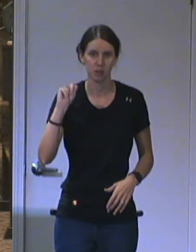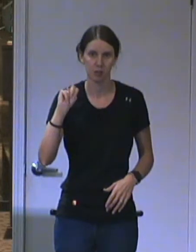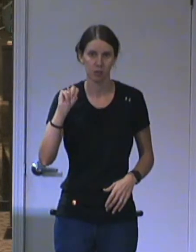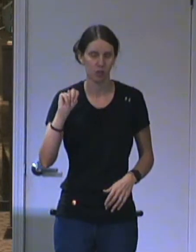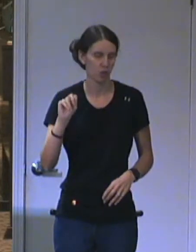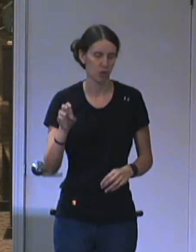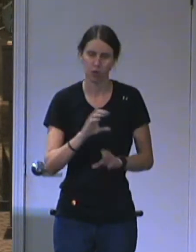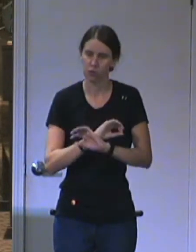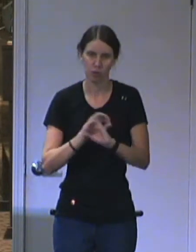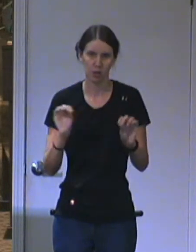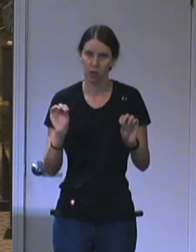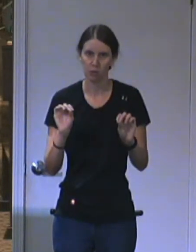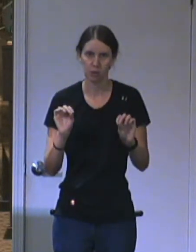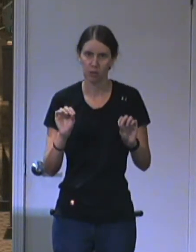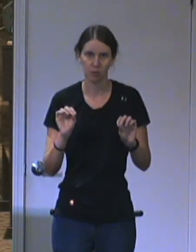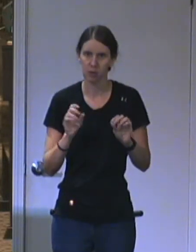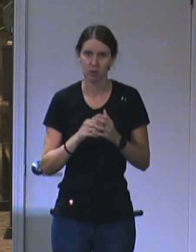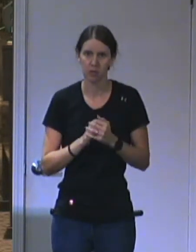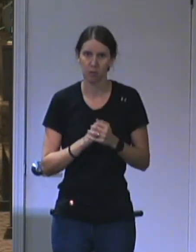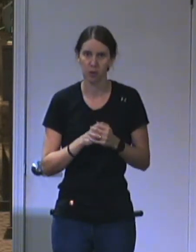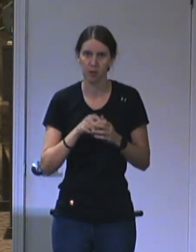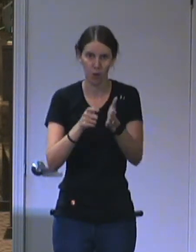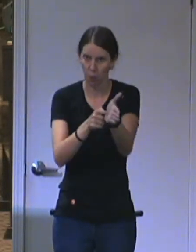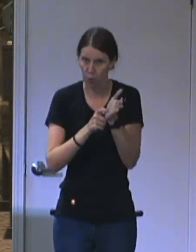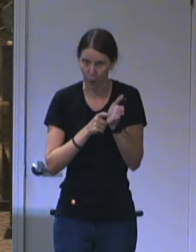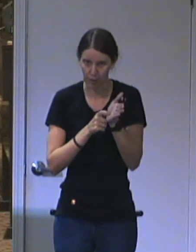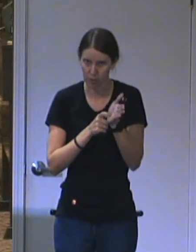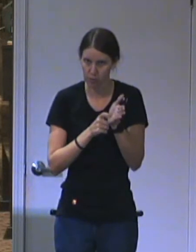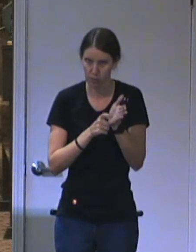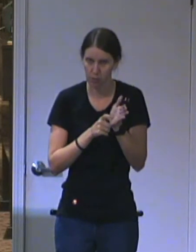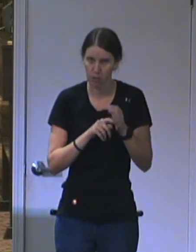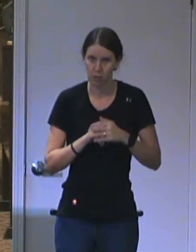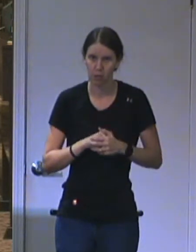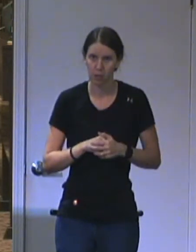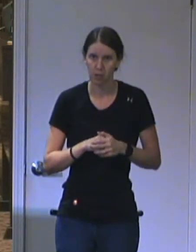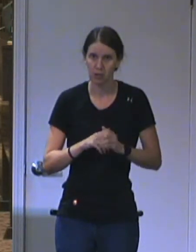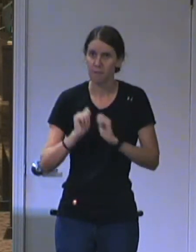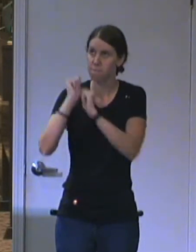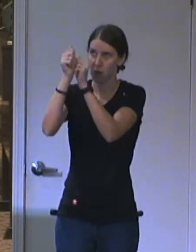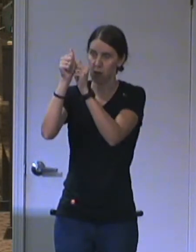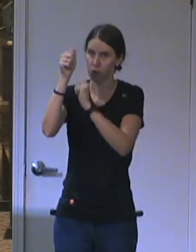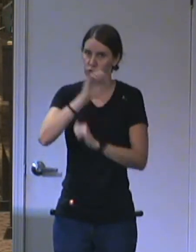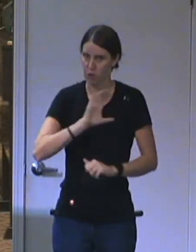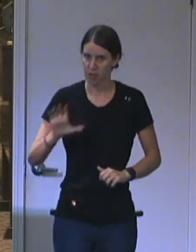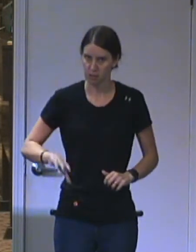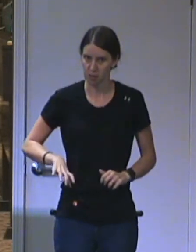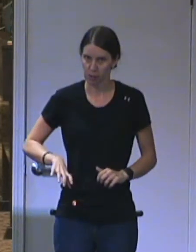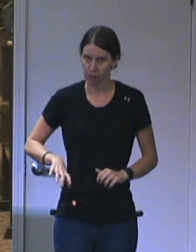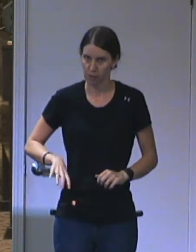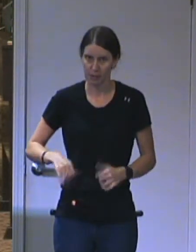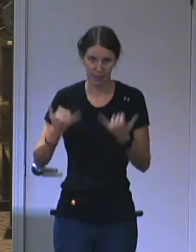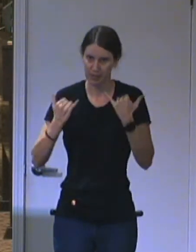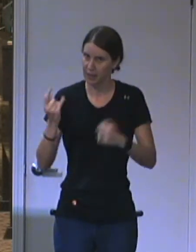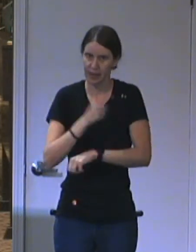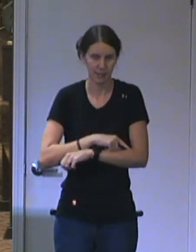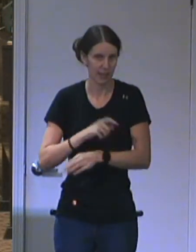It's just mutilating the flesh. It doesn't have to do with following Christ. He didn't demand that.